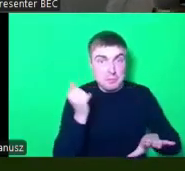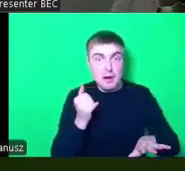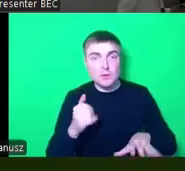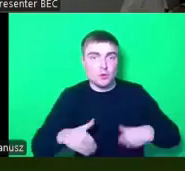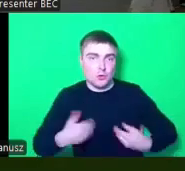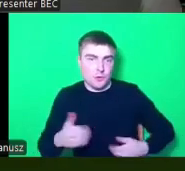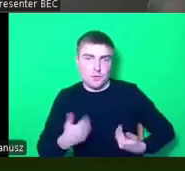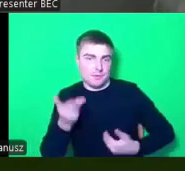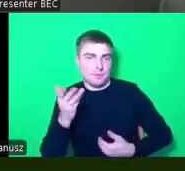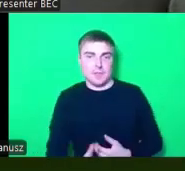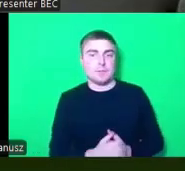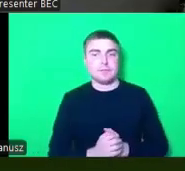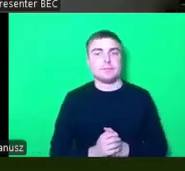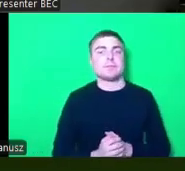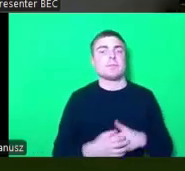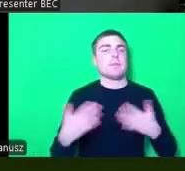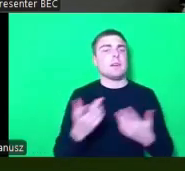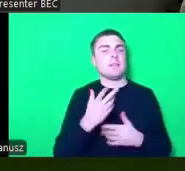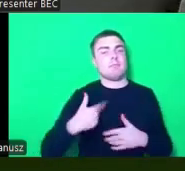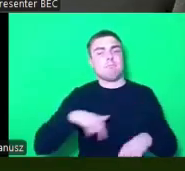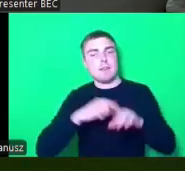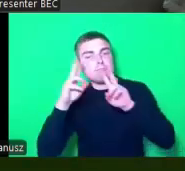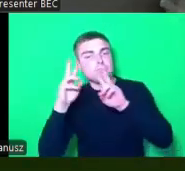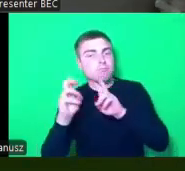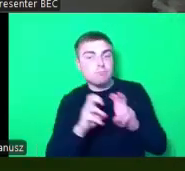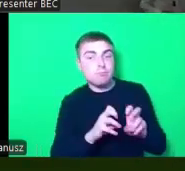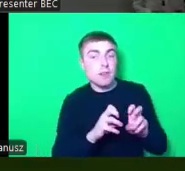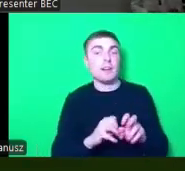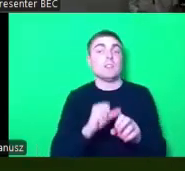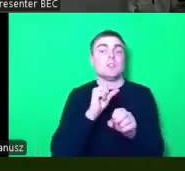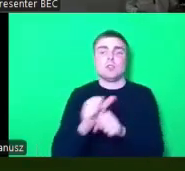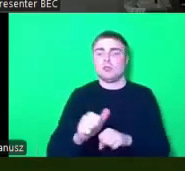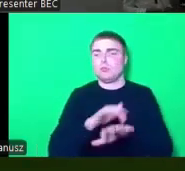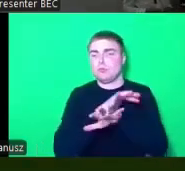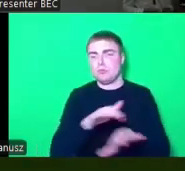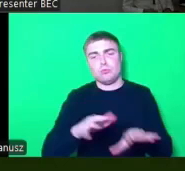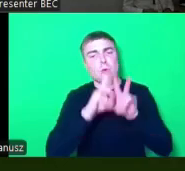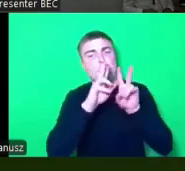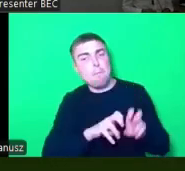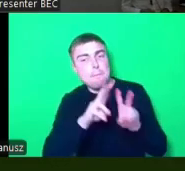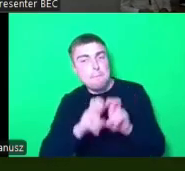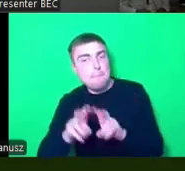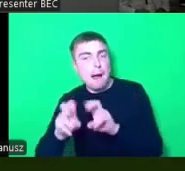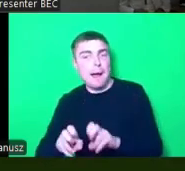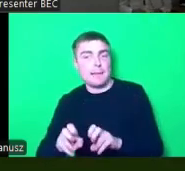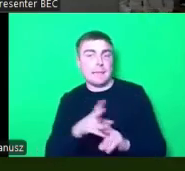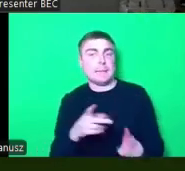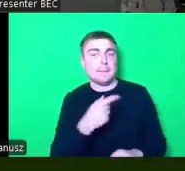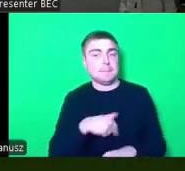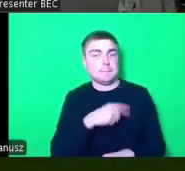How do we study that? There's a whole bunch of research, and TreeDivNet has been very important to study that in